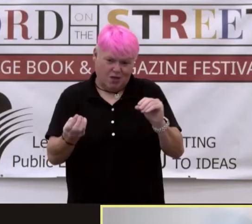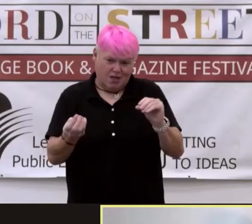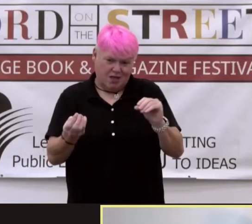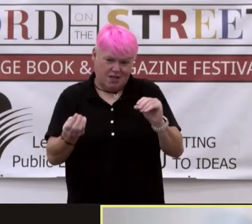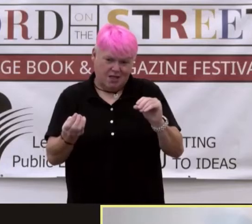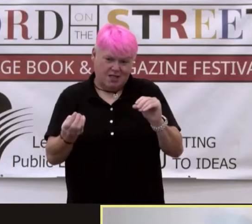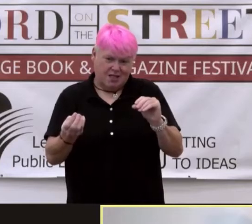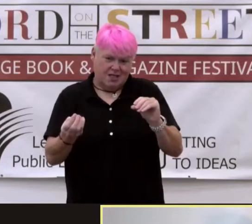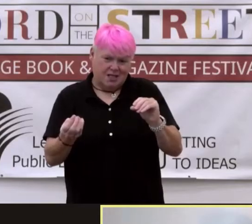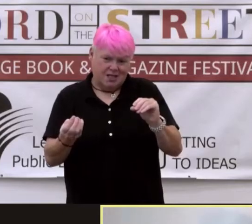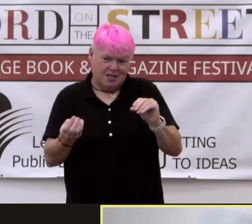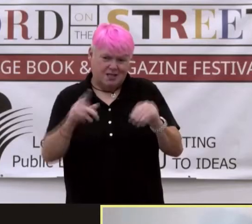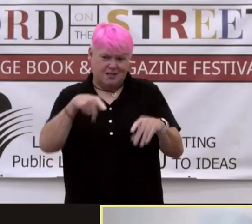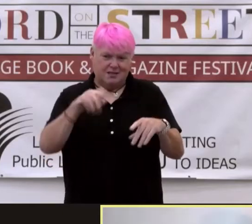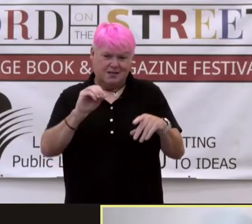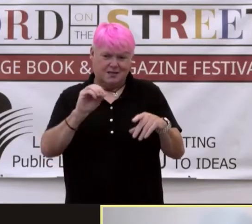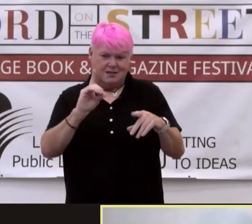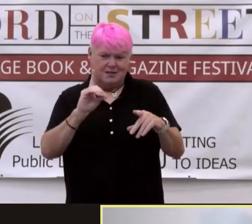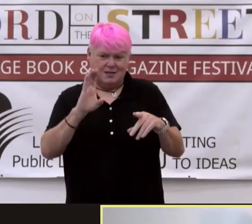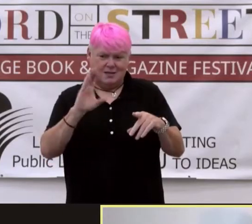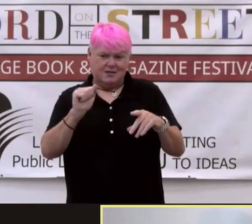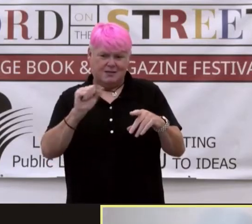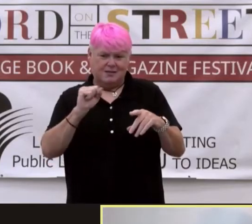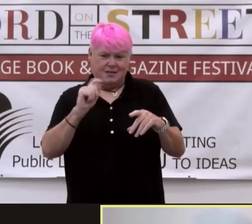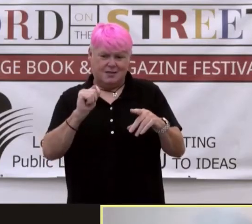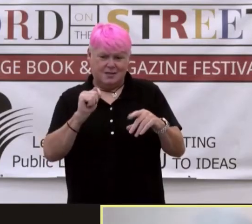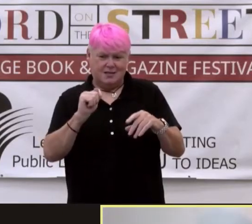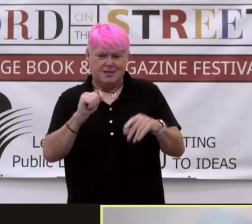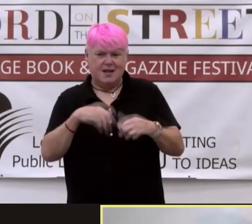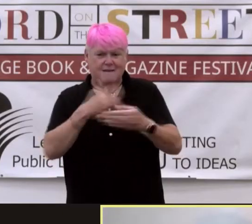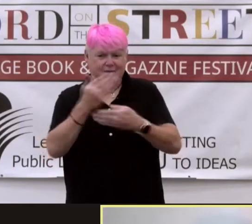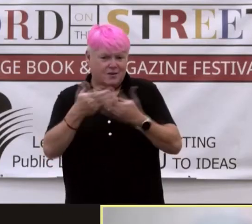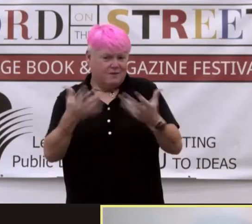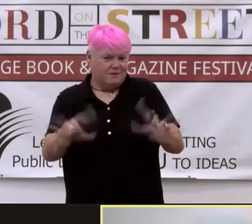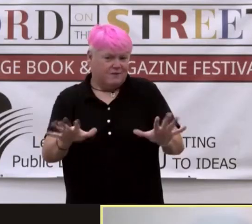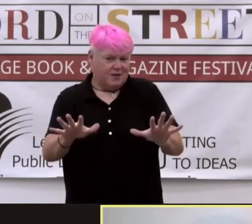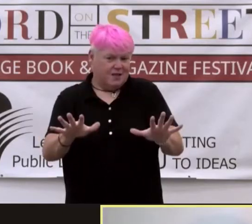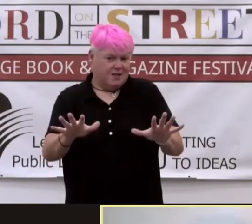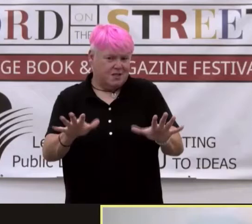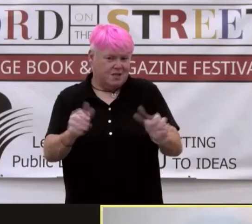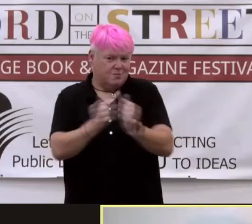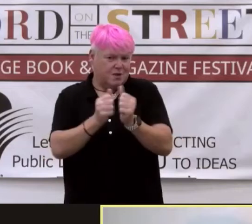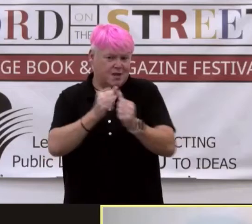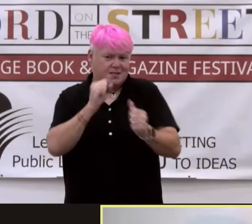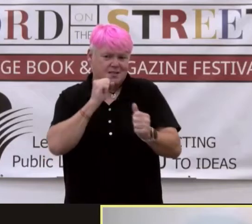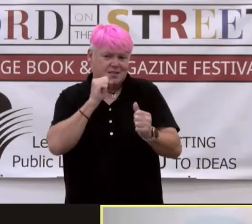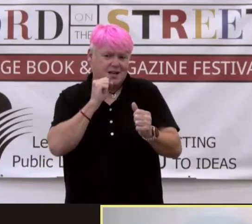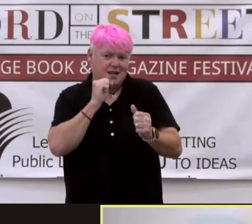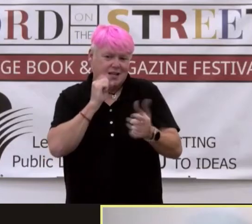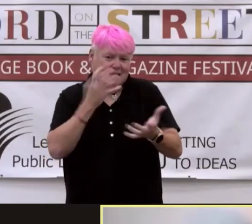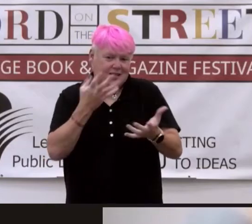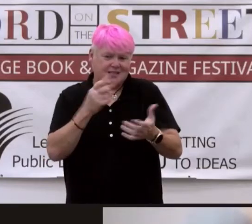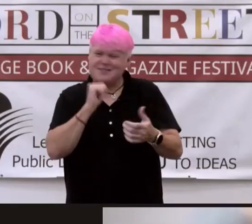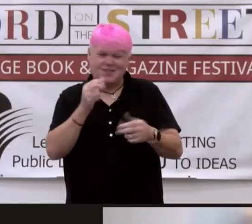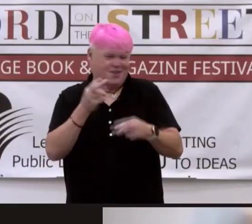Yeah, a podcast show where after he's done with Sadie, it's like the book's not called West, it's called Sadie.